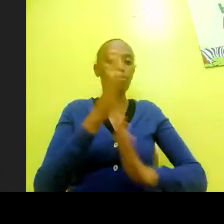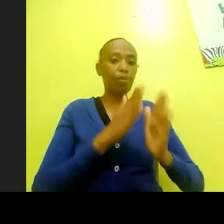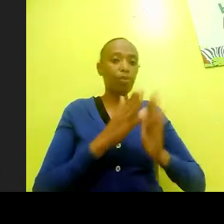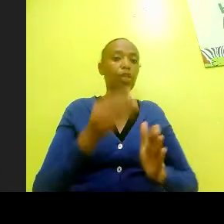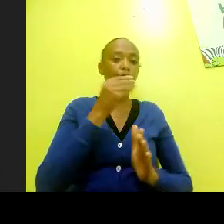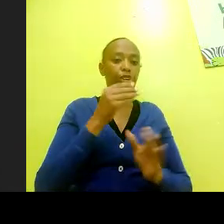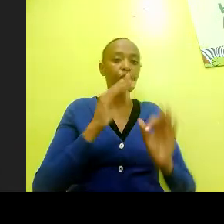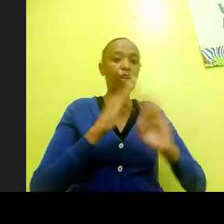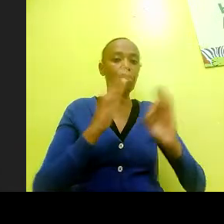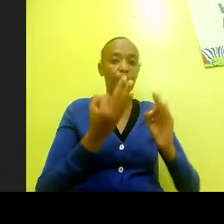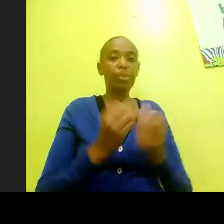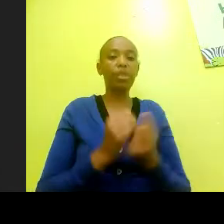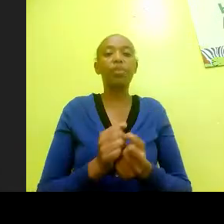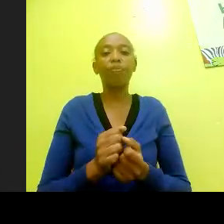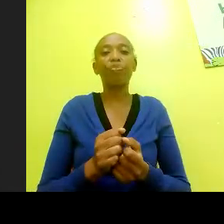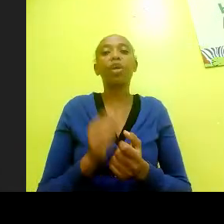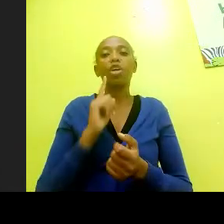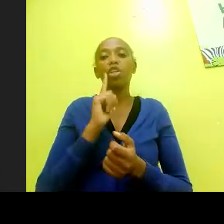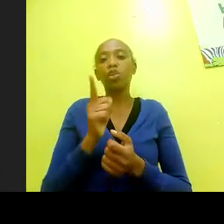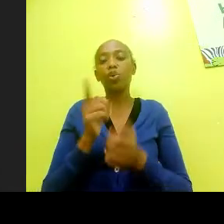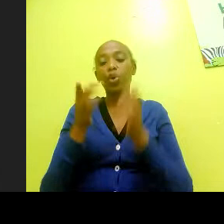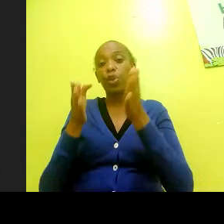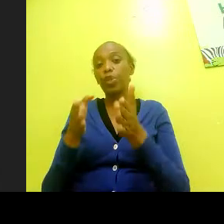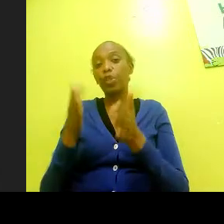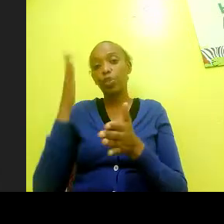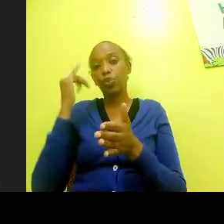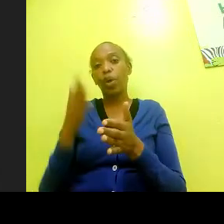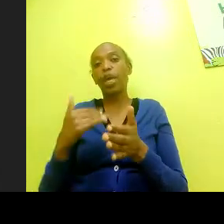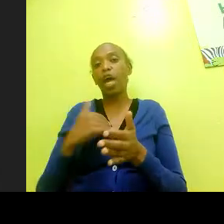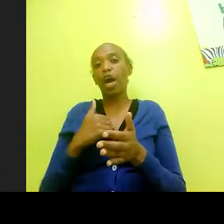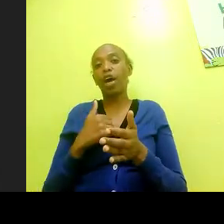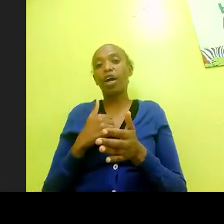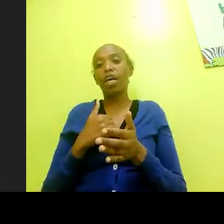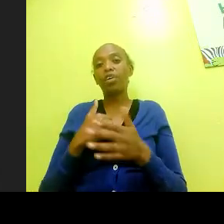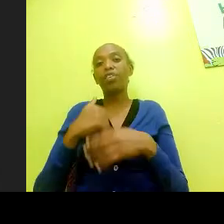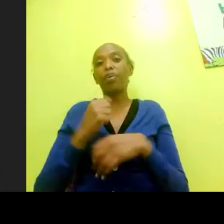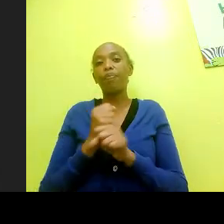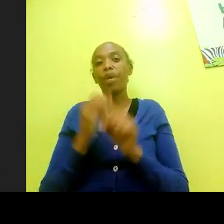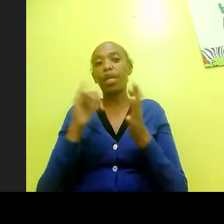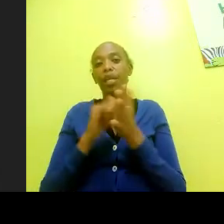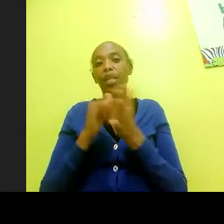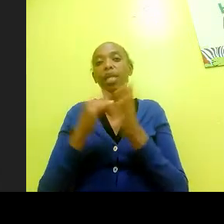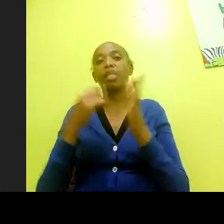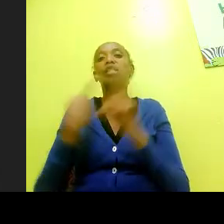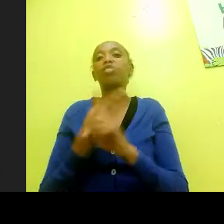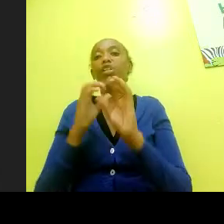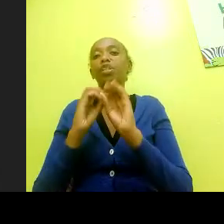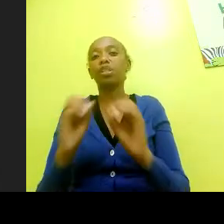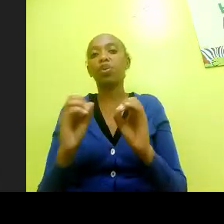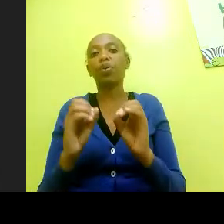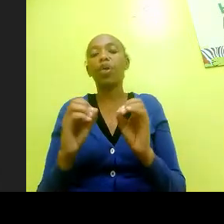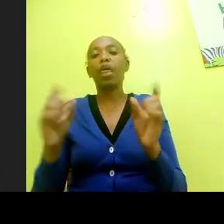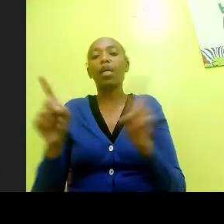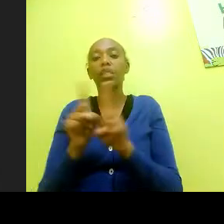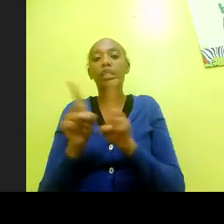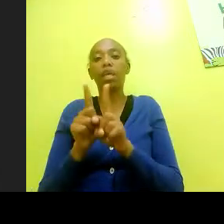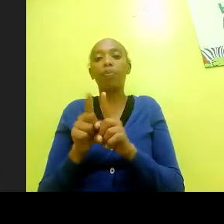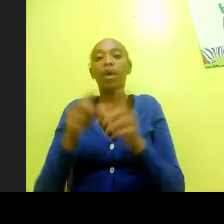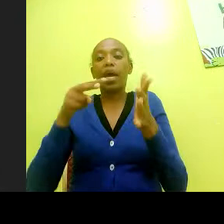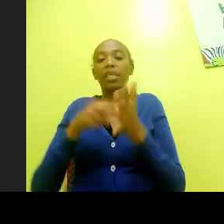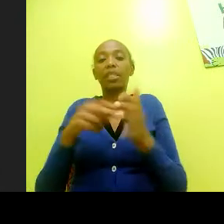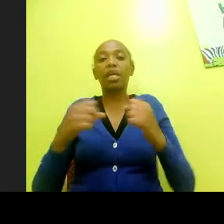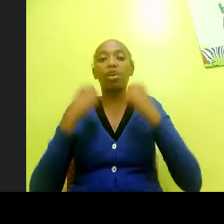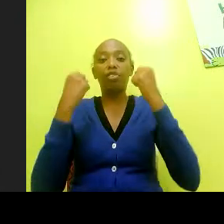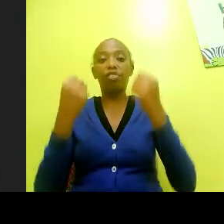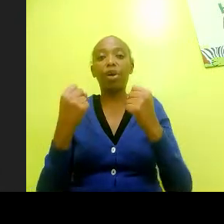family. So this is why I have not made that distinction, and I stand firm